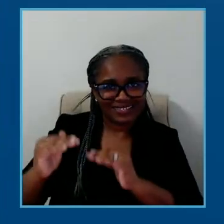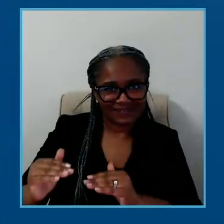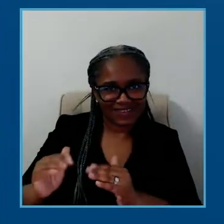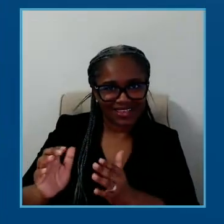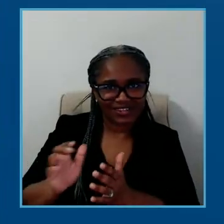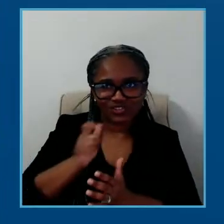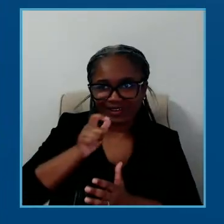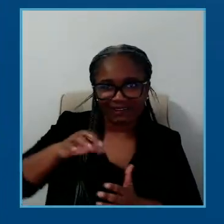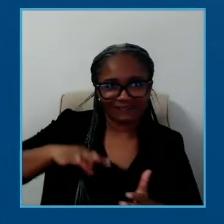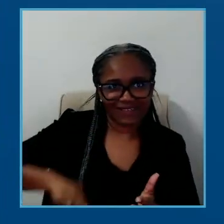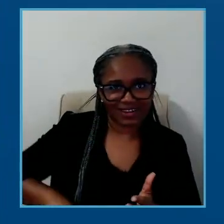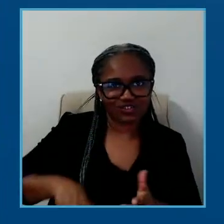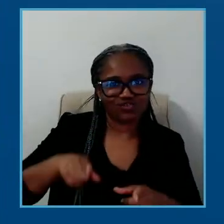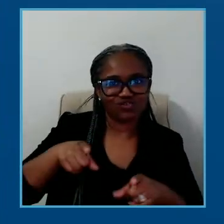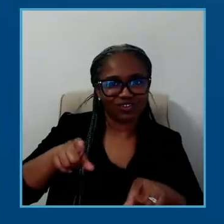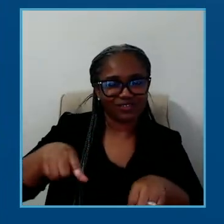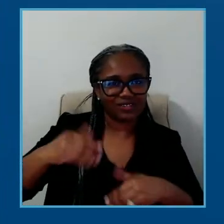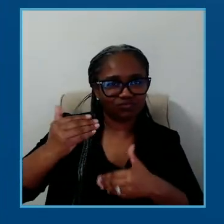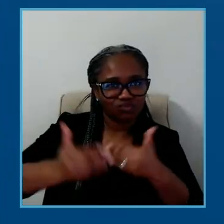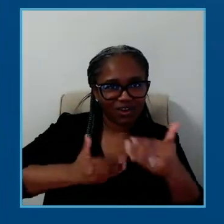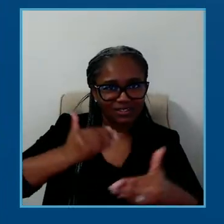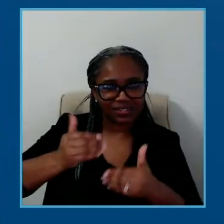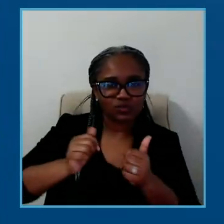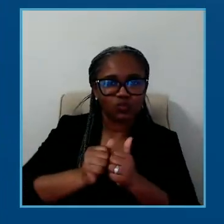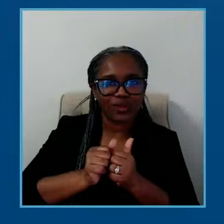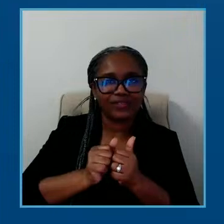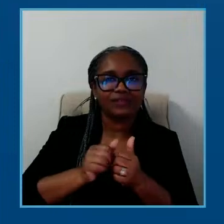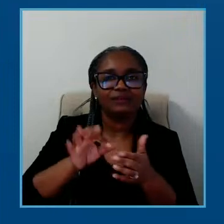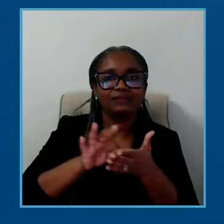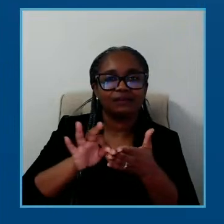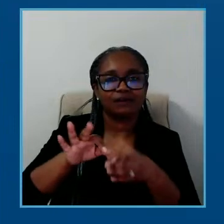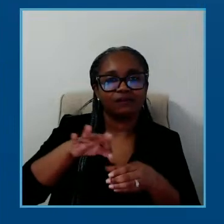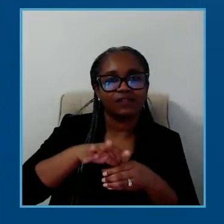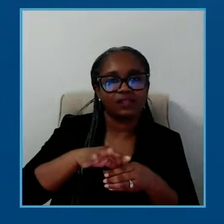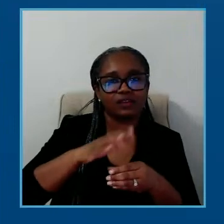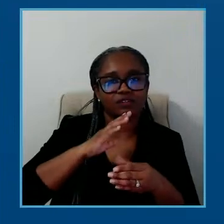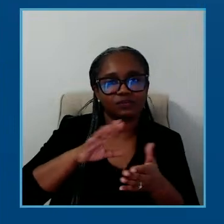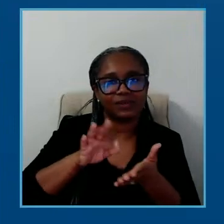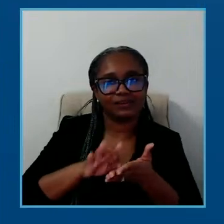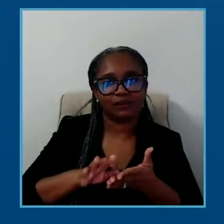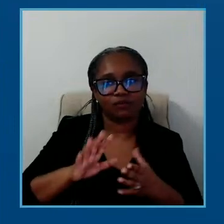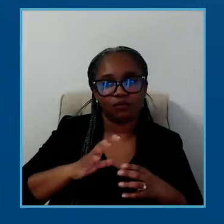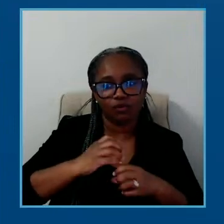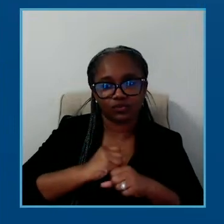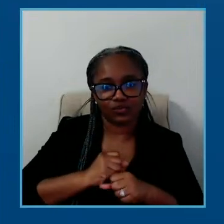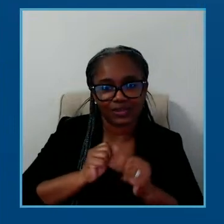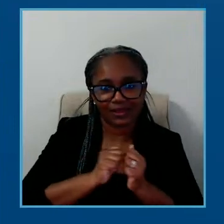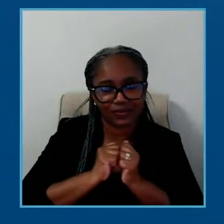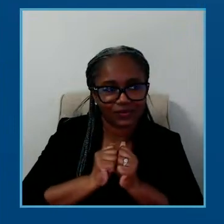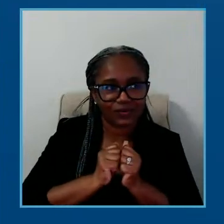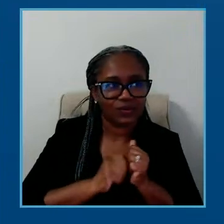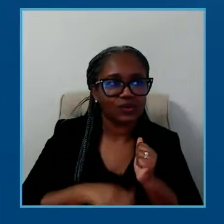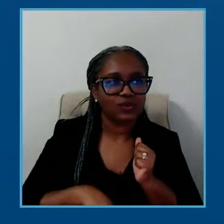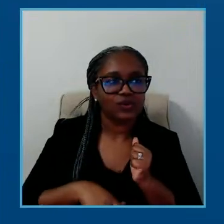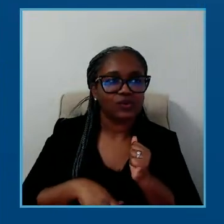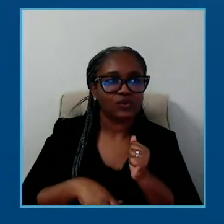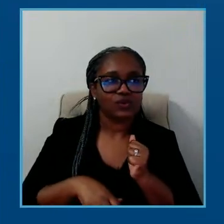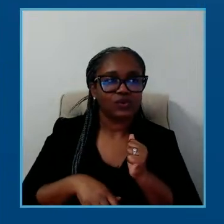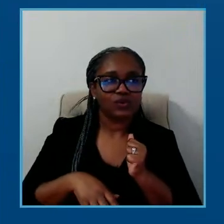of not allowing gender parity. And so I think that to just